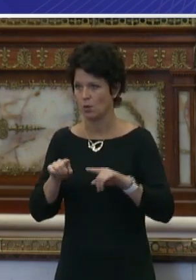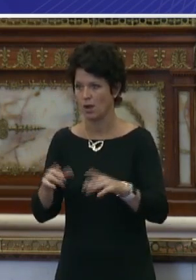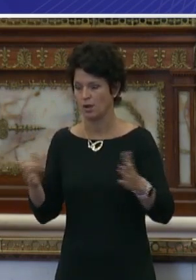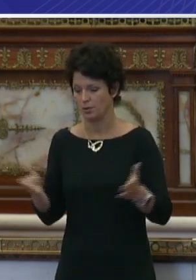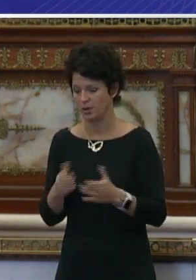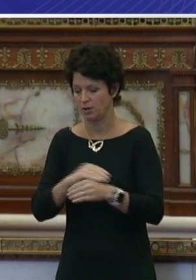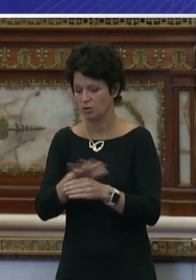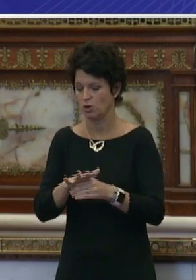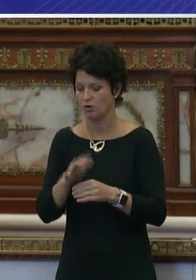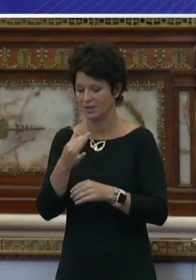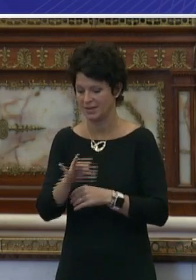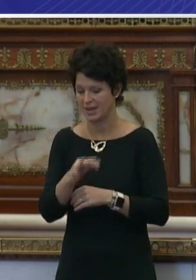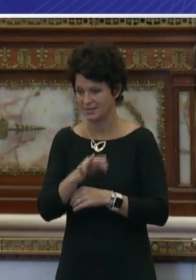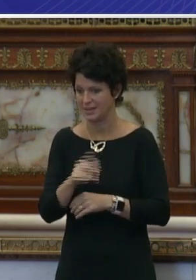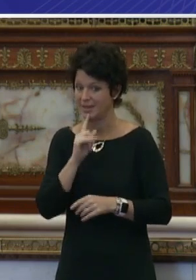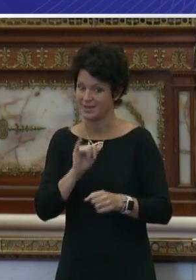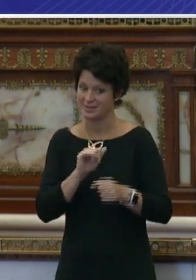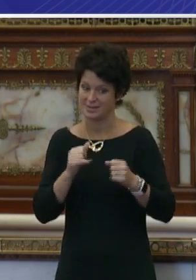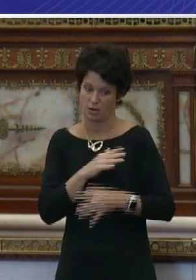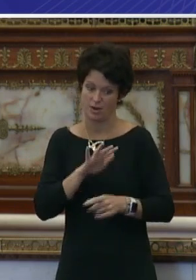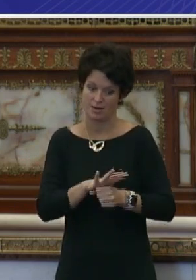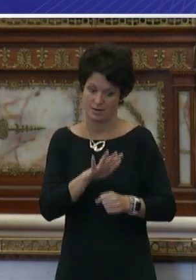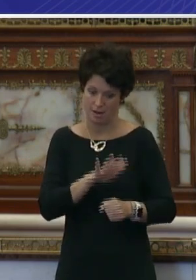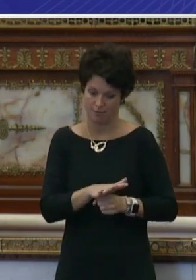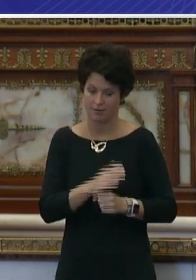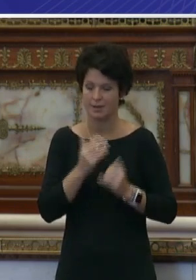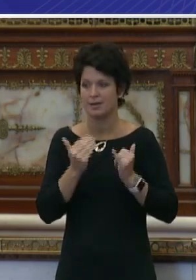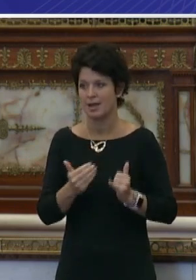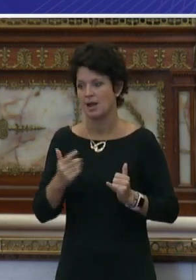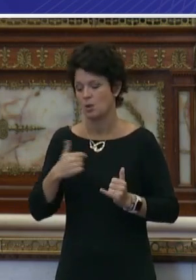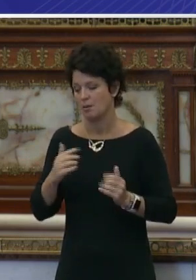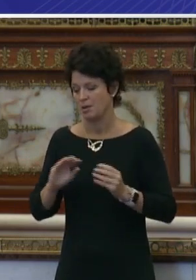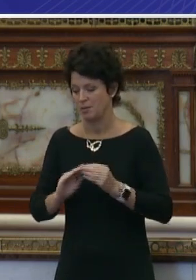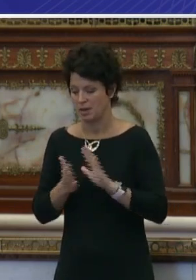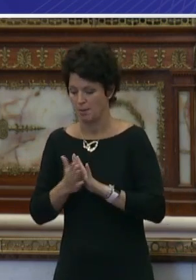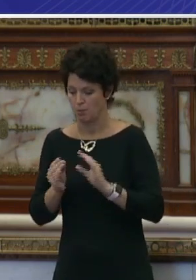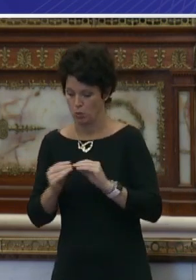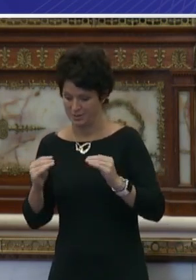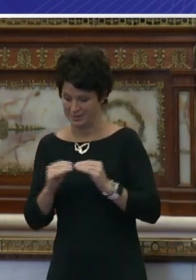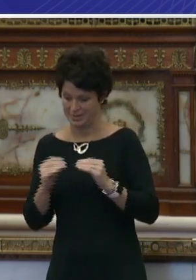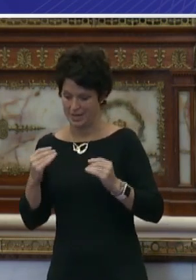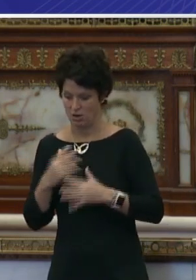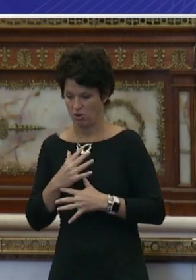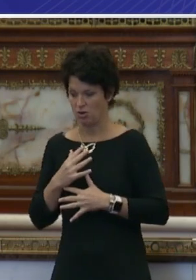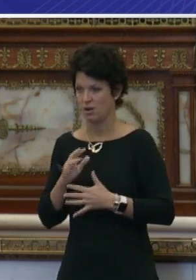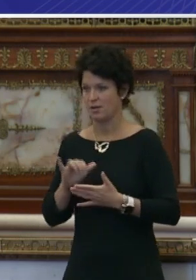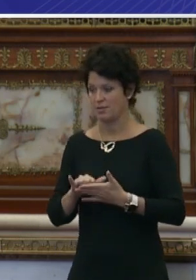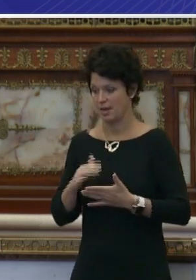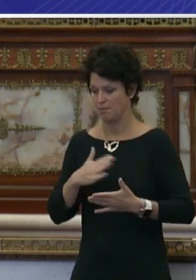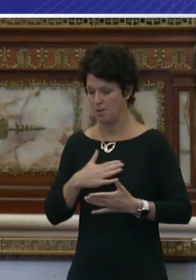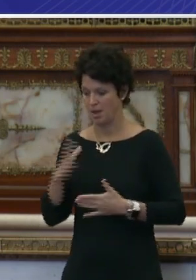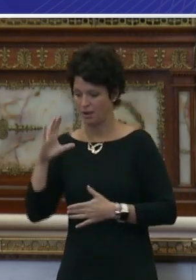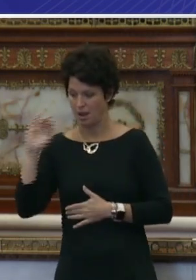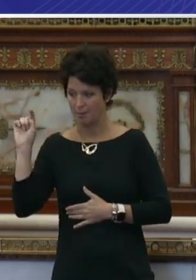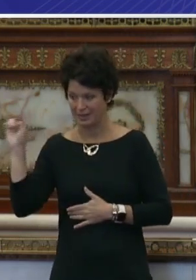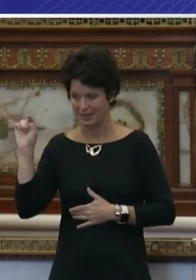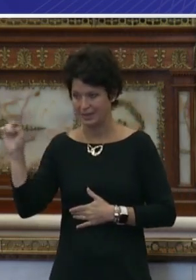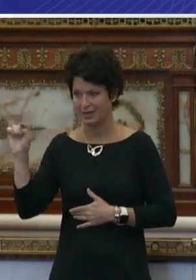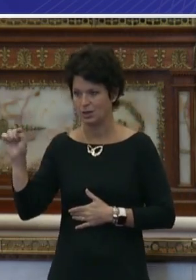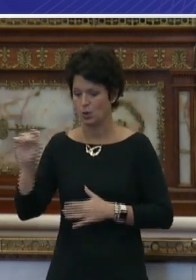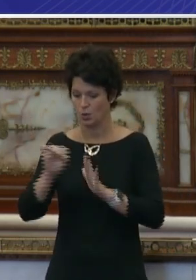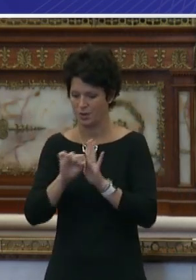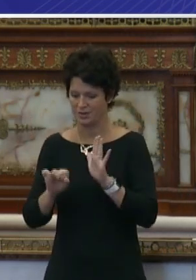it's COVID-19, which is scary enough. Now you want me to be even more scary that my employer or the